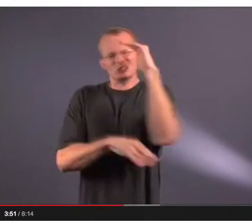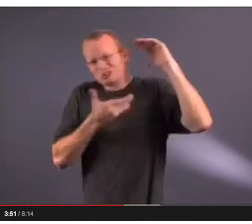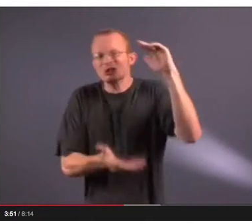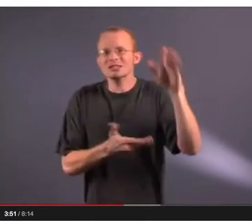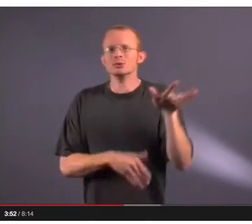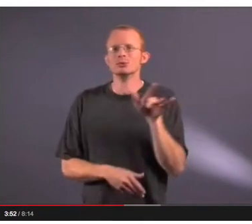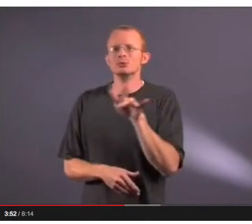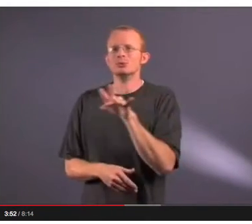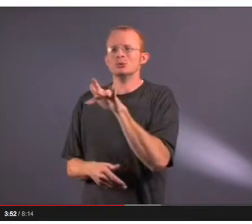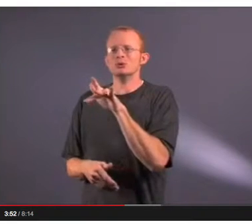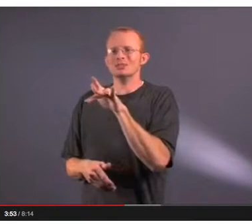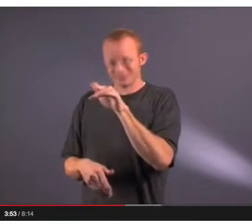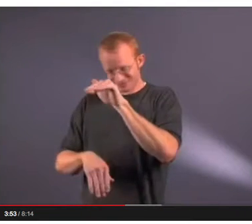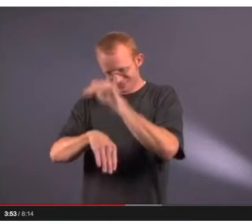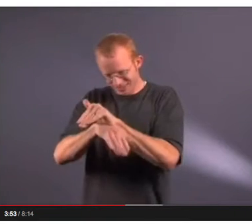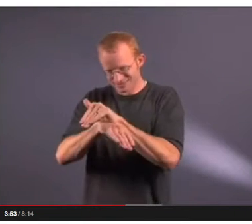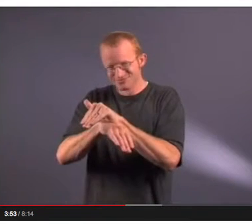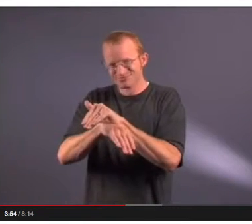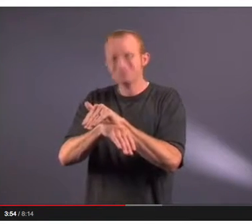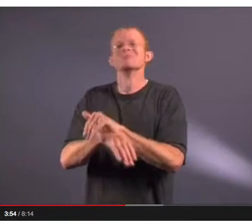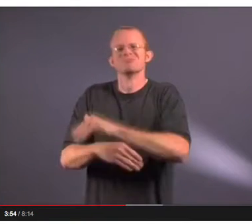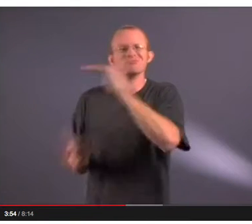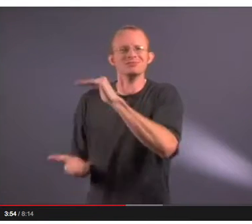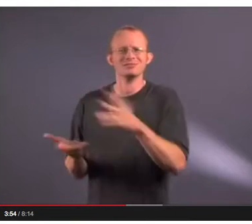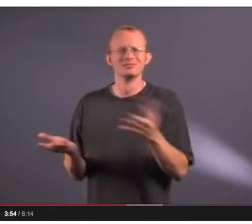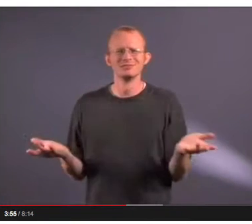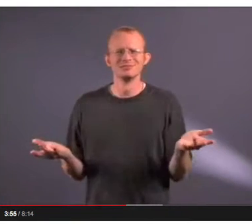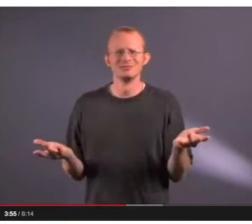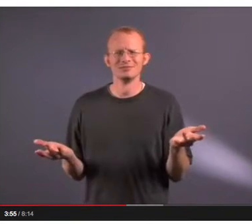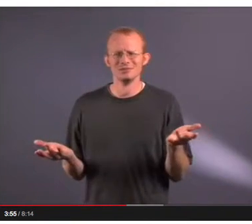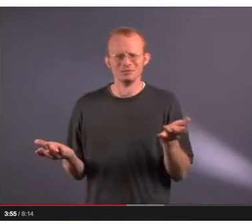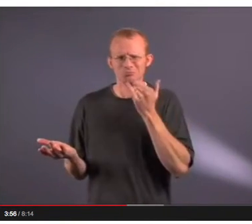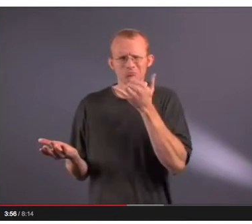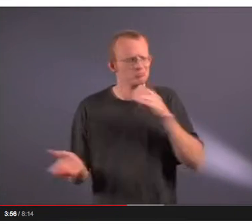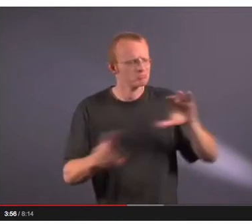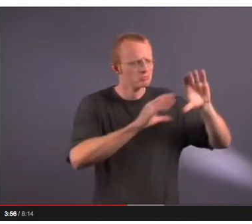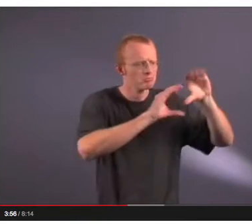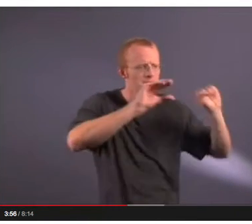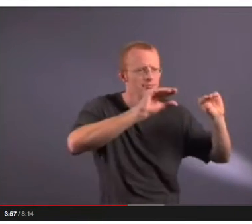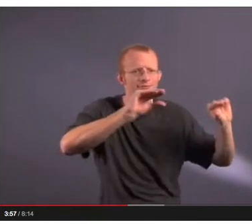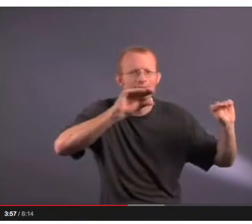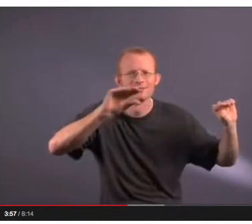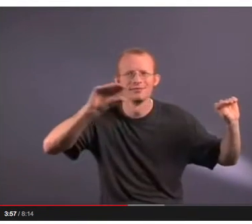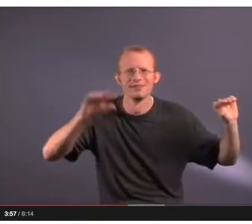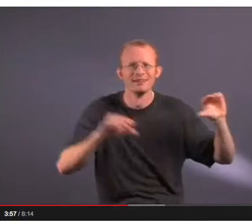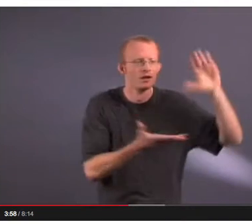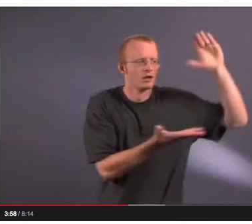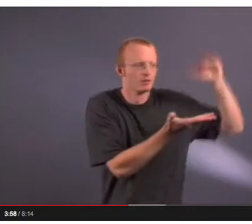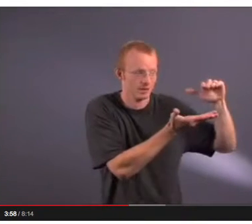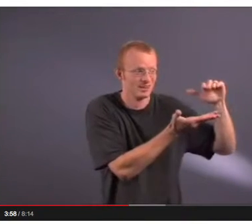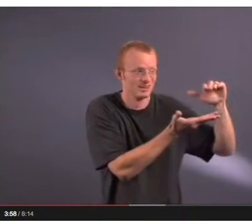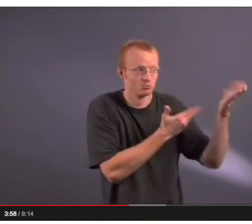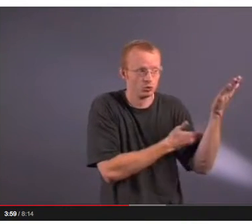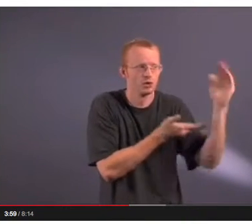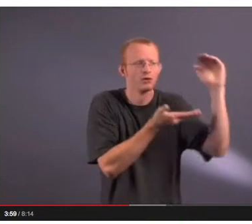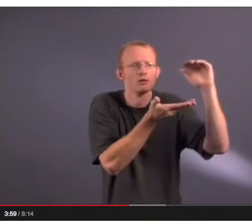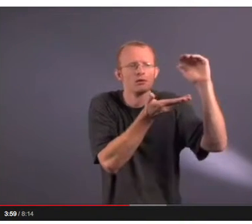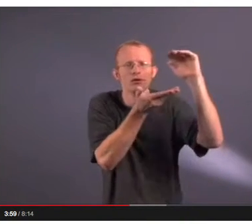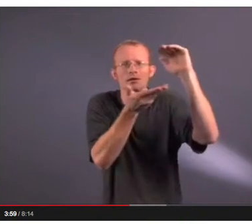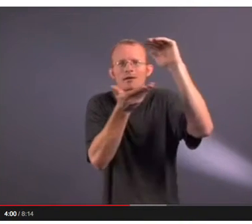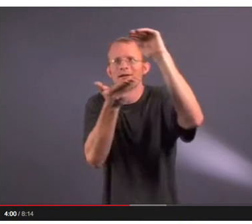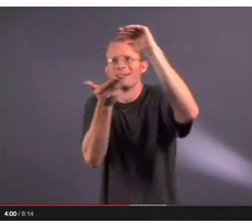meals. So people here tend to eat a huge meal in the morning, huge meal in the afternoon, a huge meal at night, and then there's just